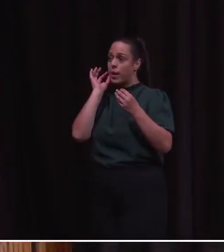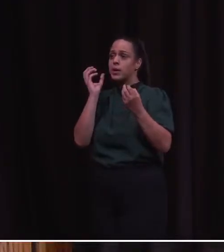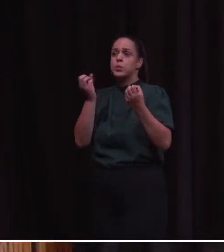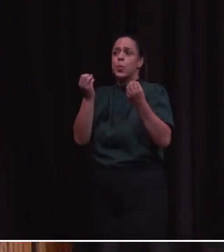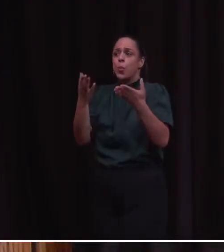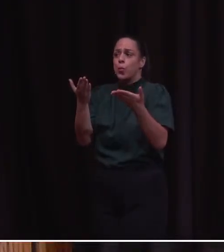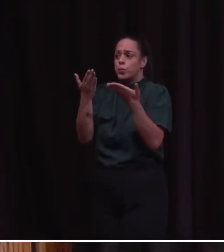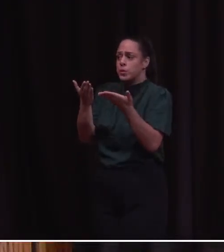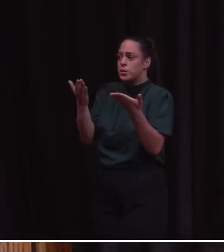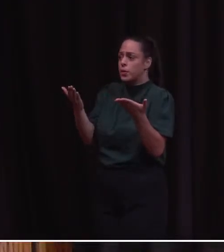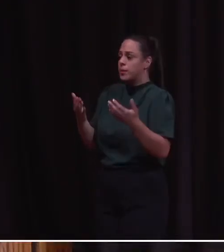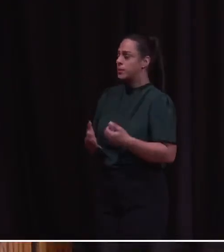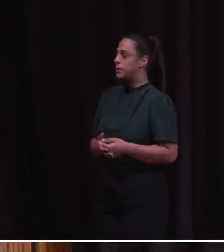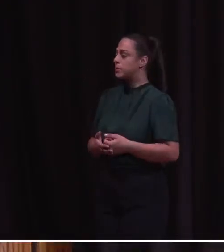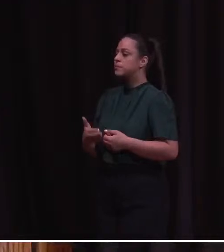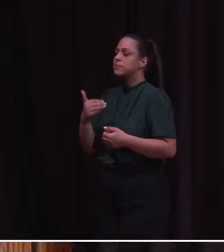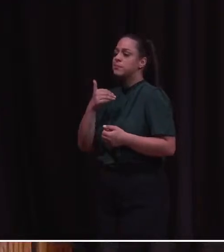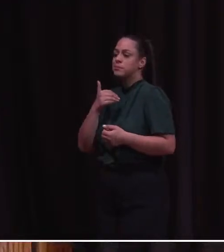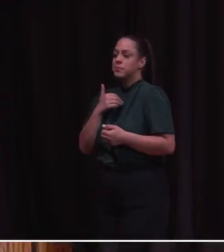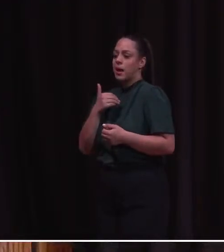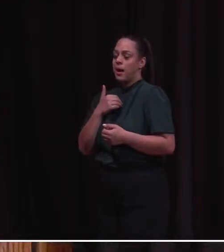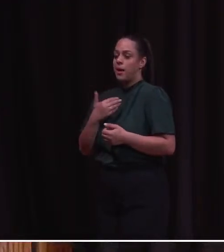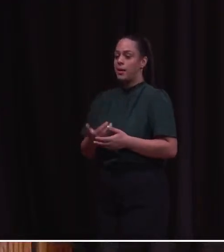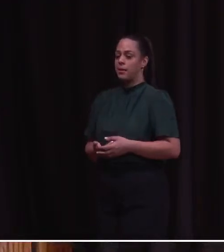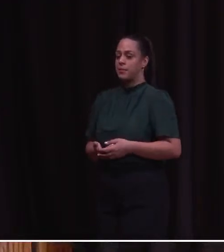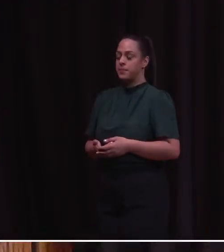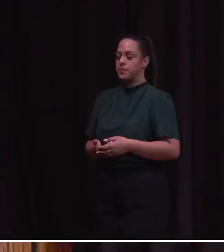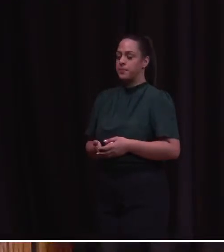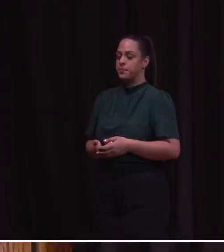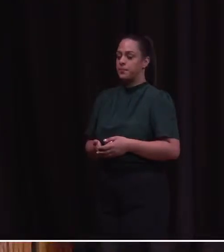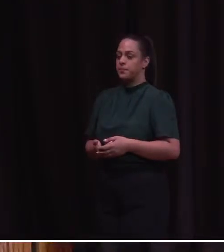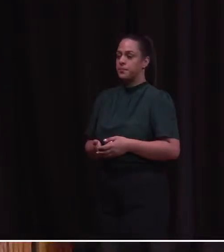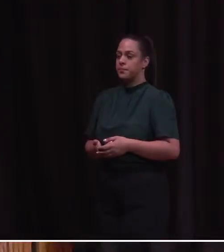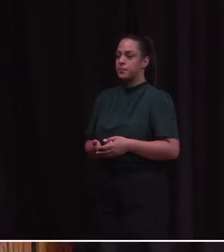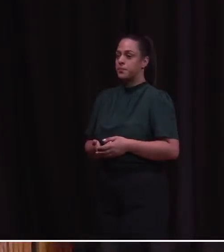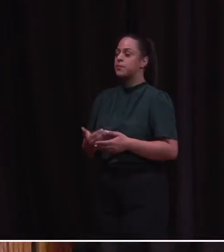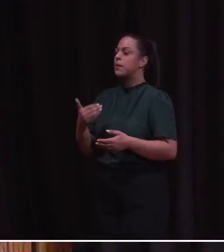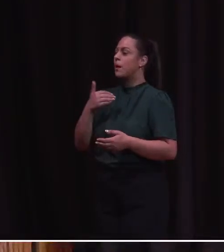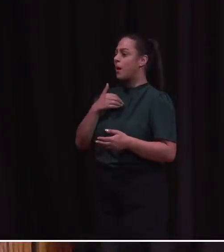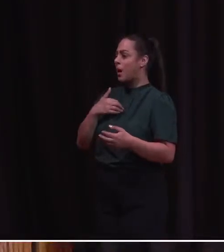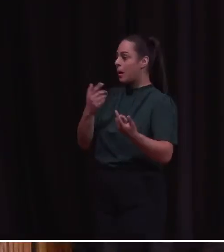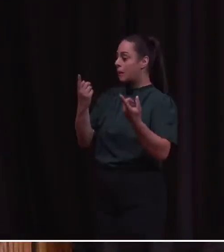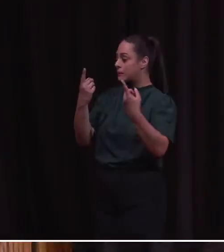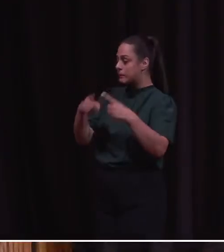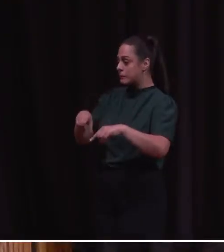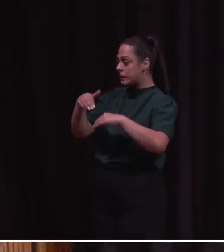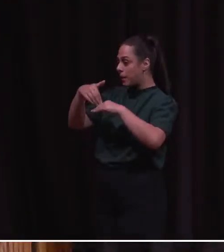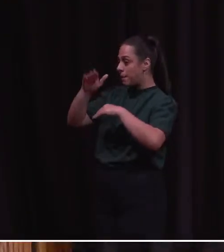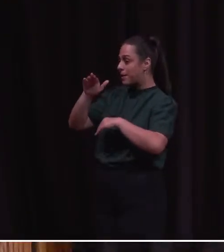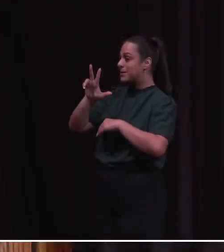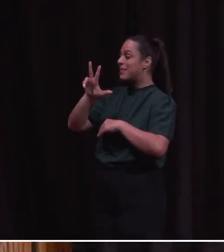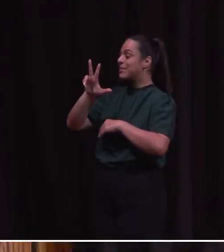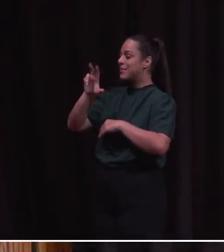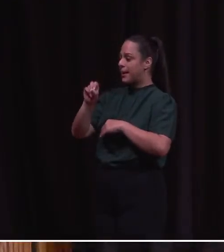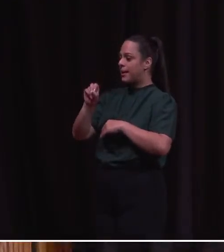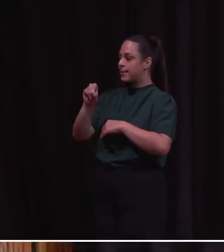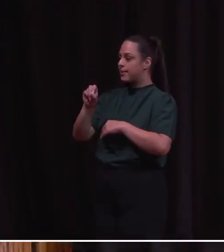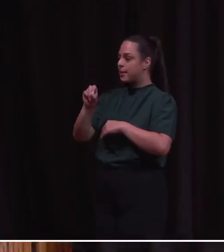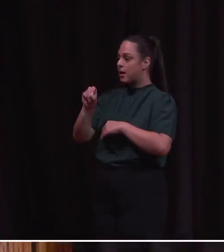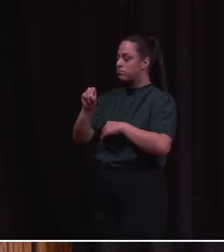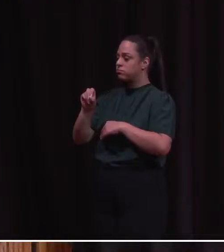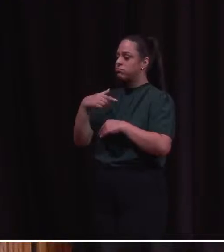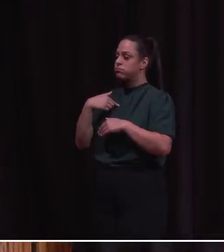have undergone more than 30 operations, together with 2 other enslaved women, Betsy and